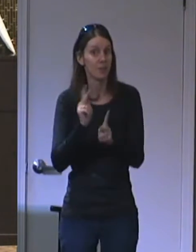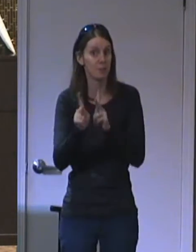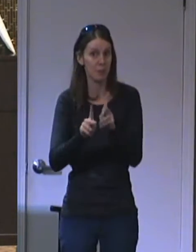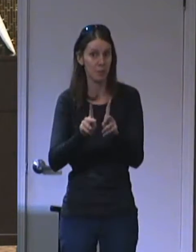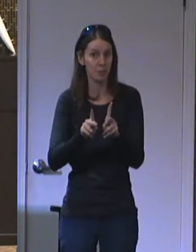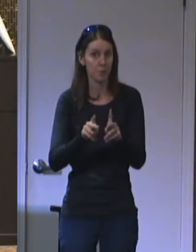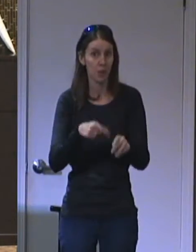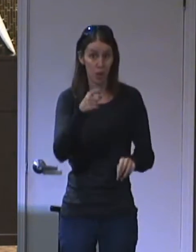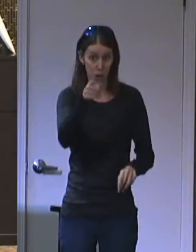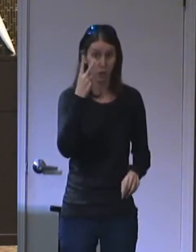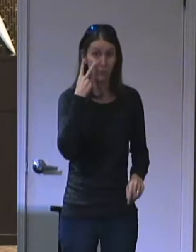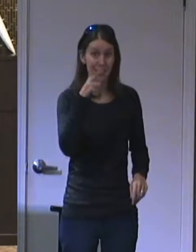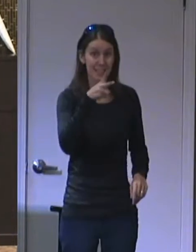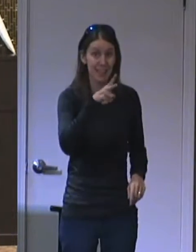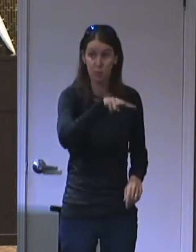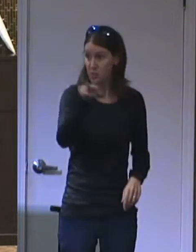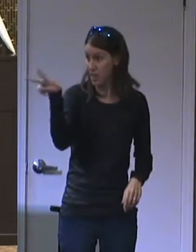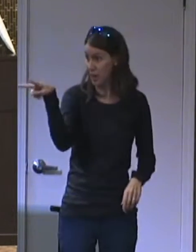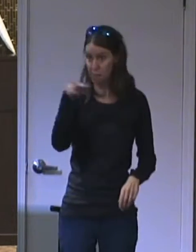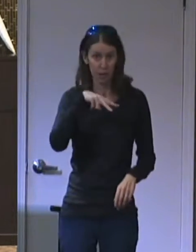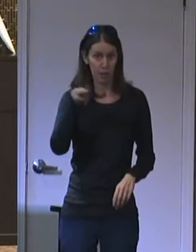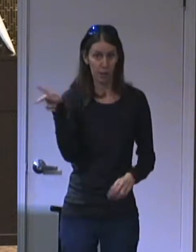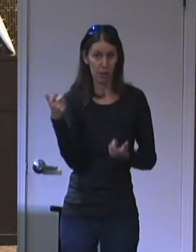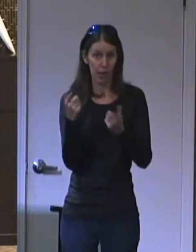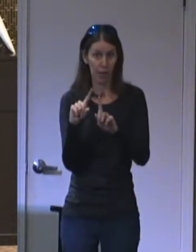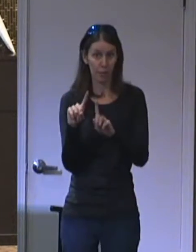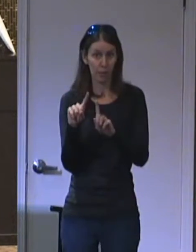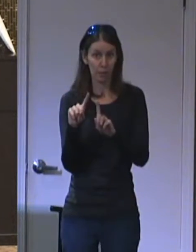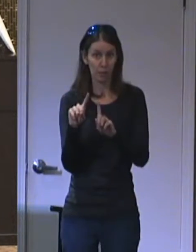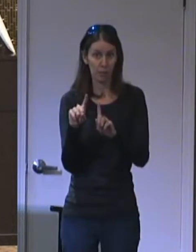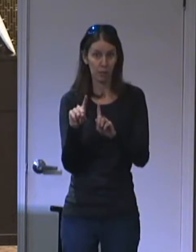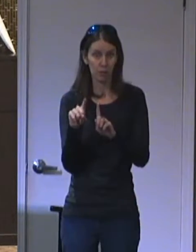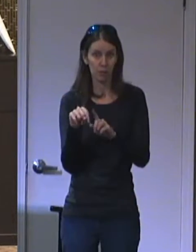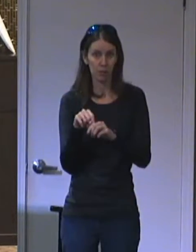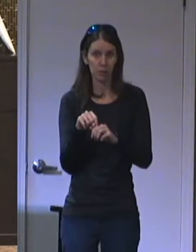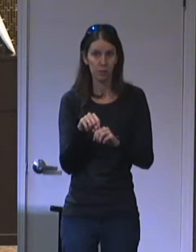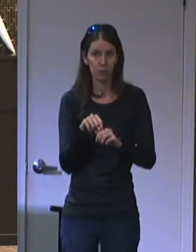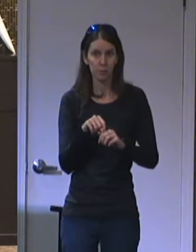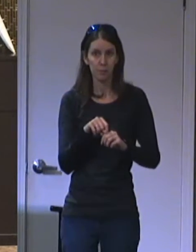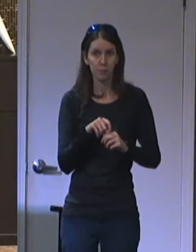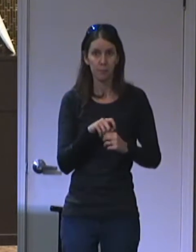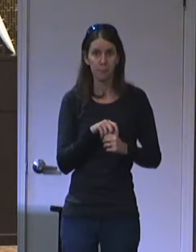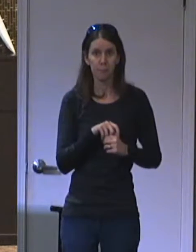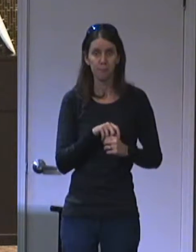when you begin to look around and you see what's really going on in the lives of people around us,